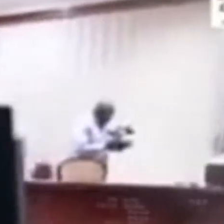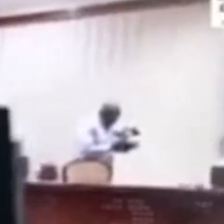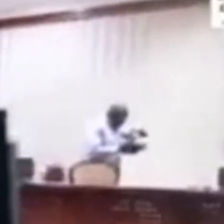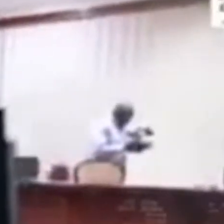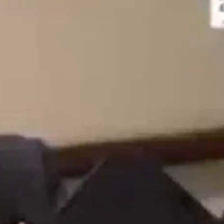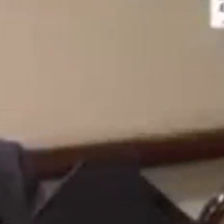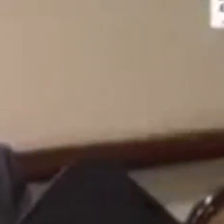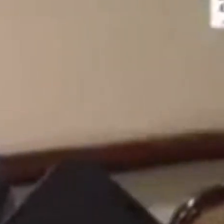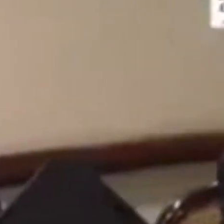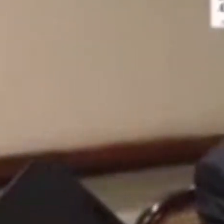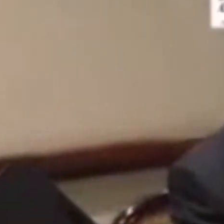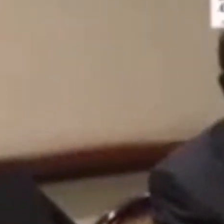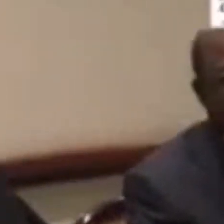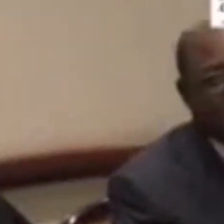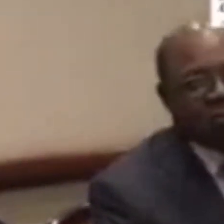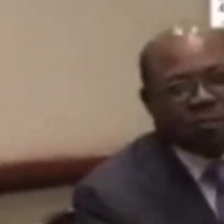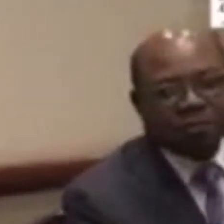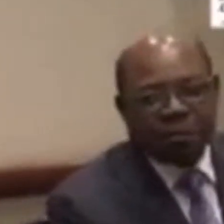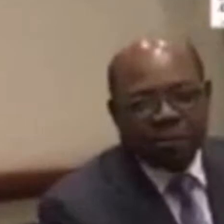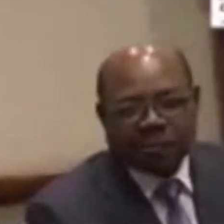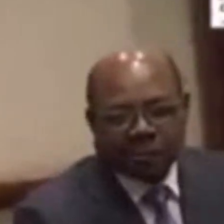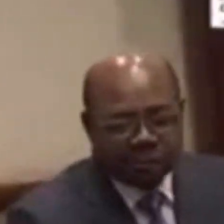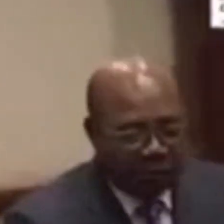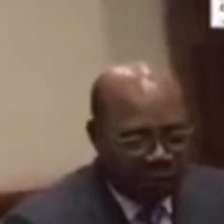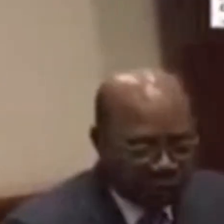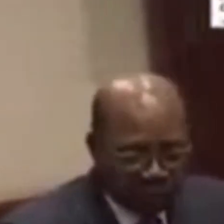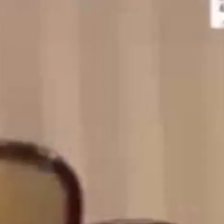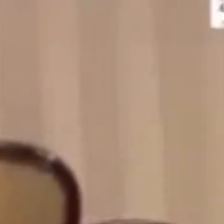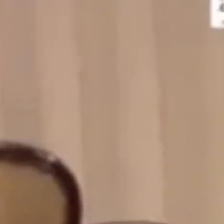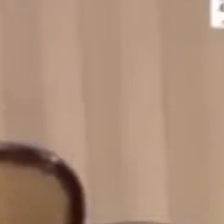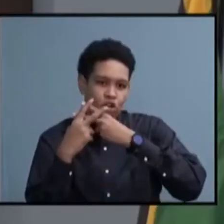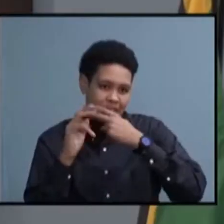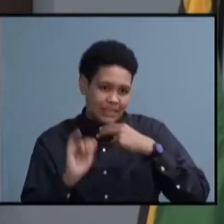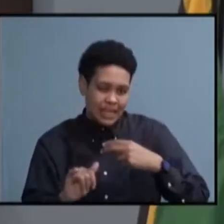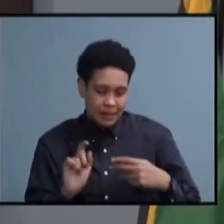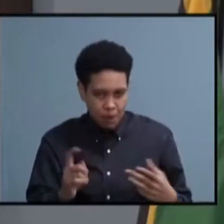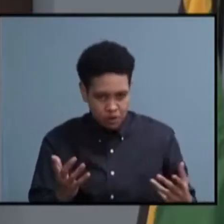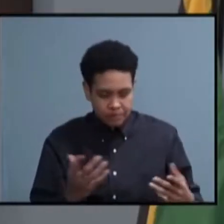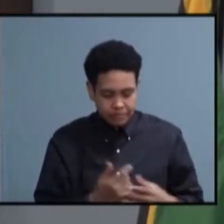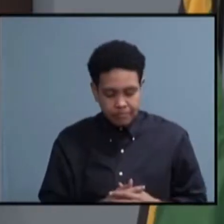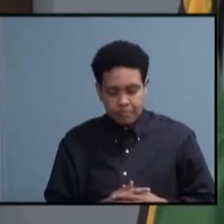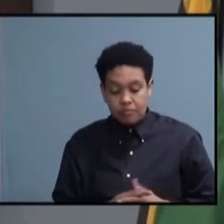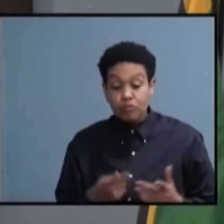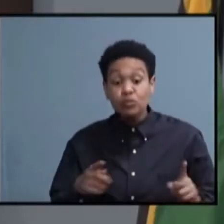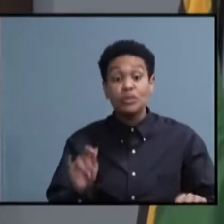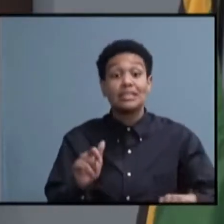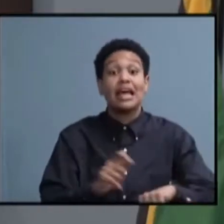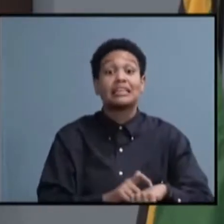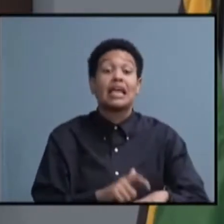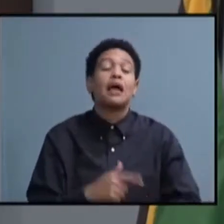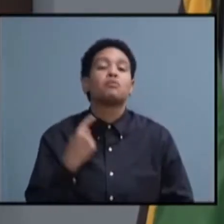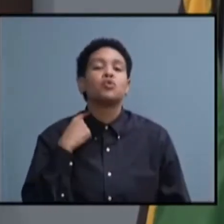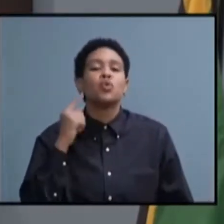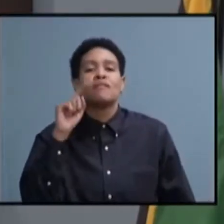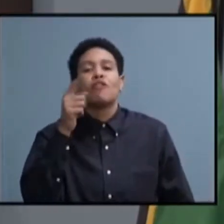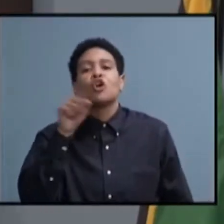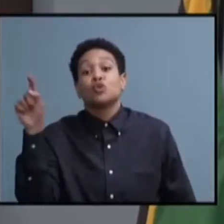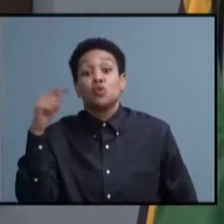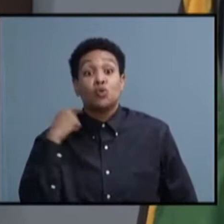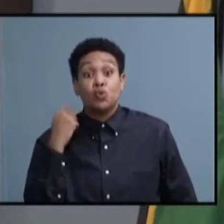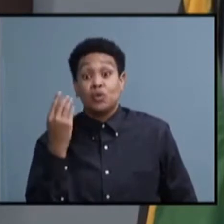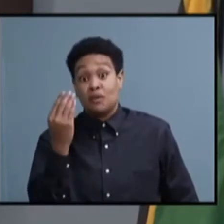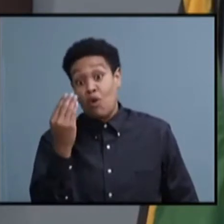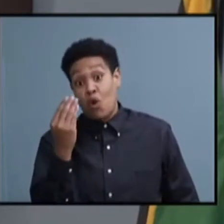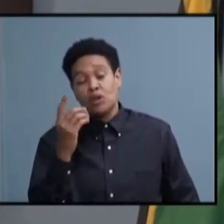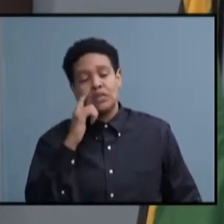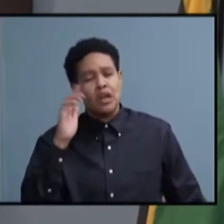their COVID-19 lockdown measures and border restrictions. On Sunday, Prime Minister Andrew Holness announced that